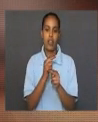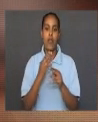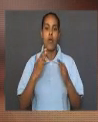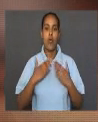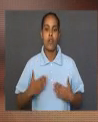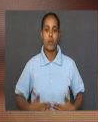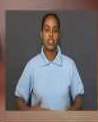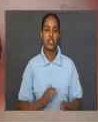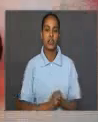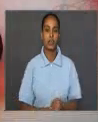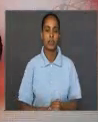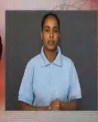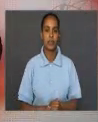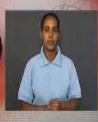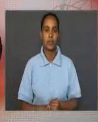conformations.